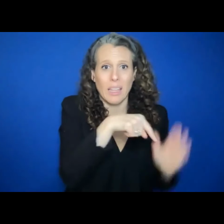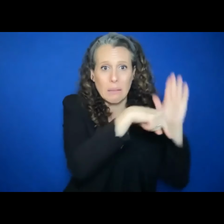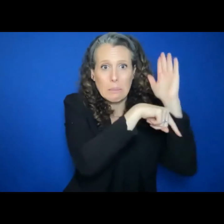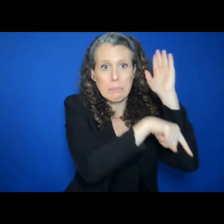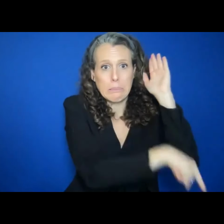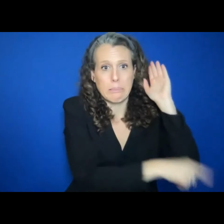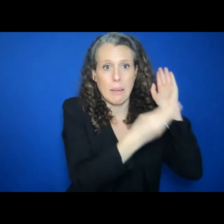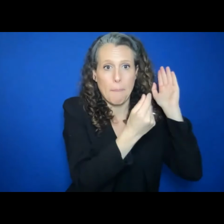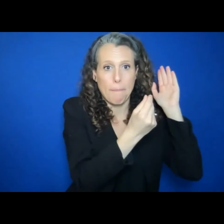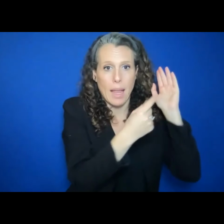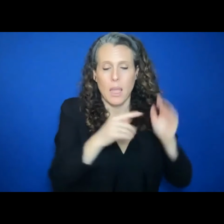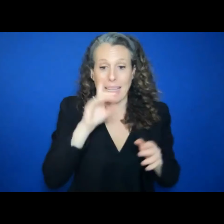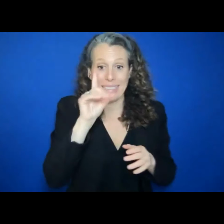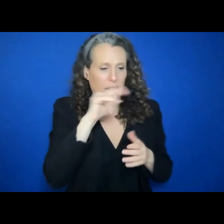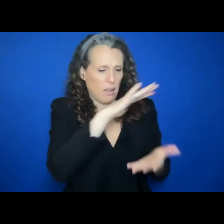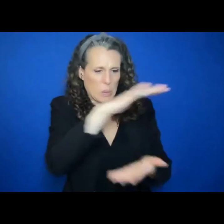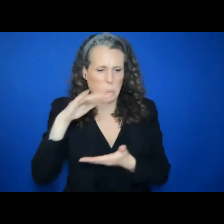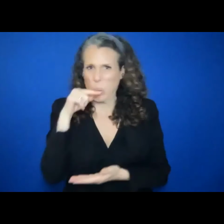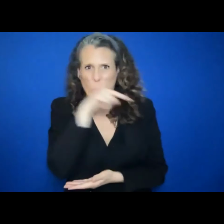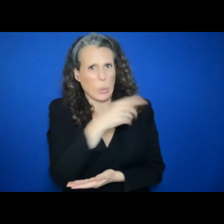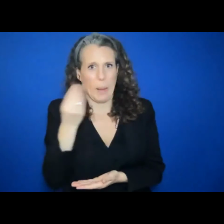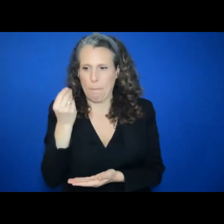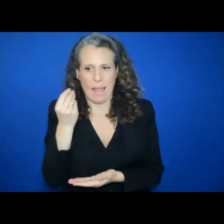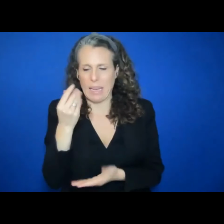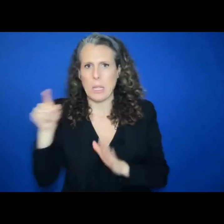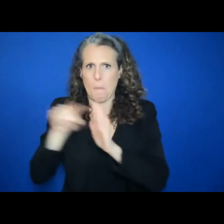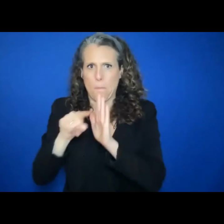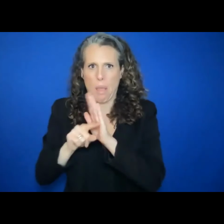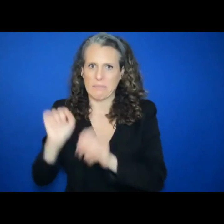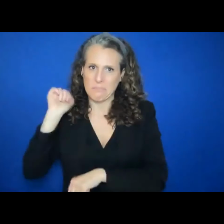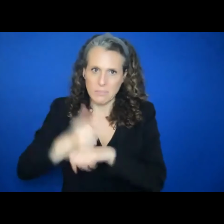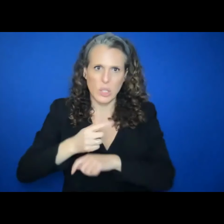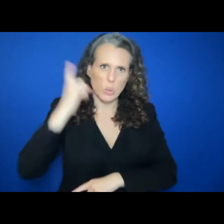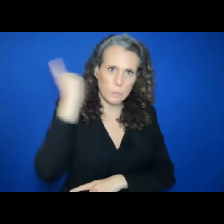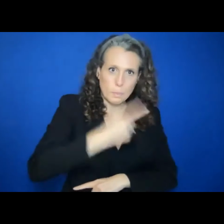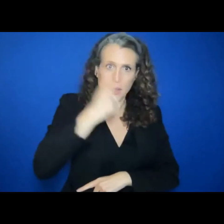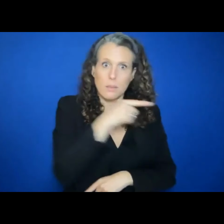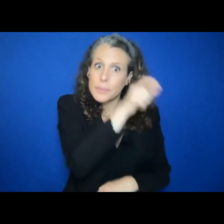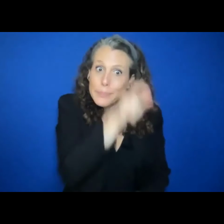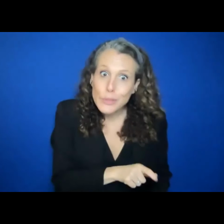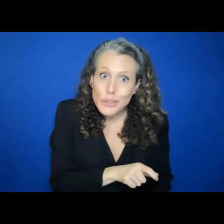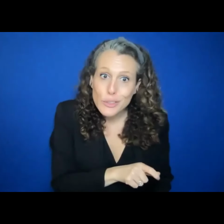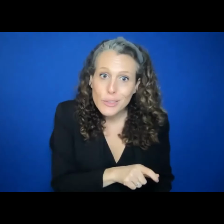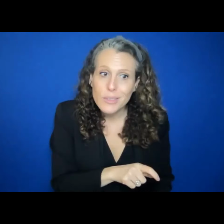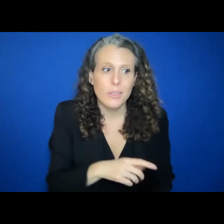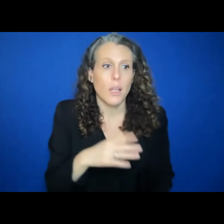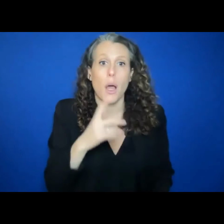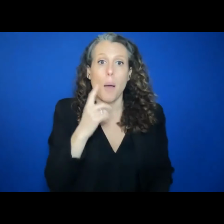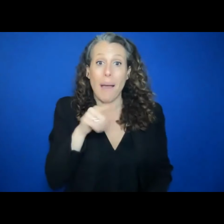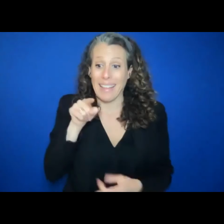at risk and then punitive policies put in place. But the main point is it's not controlled by the